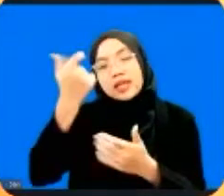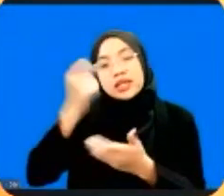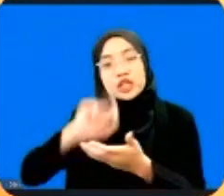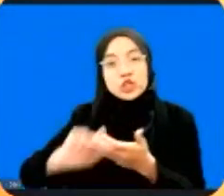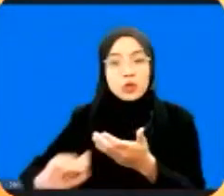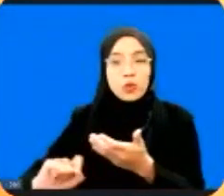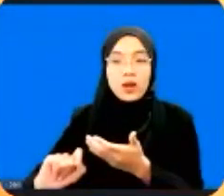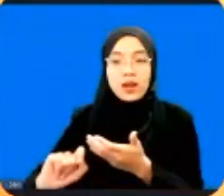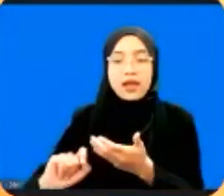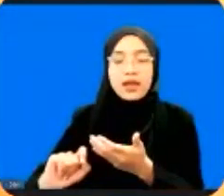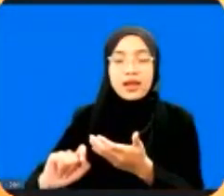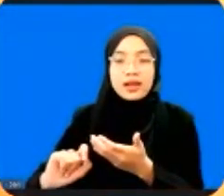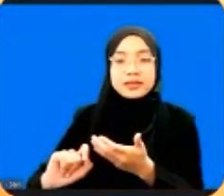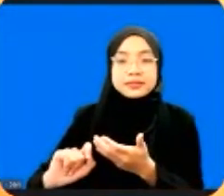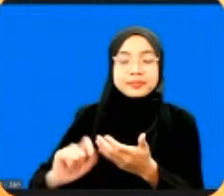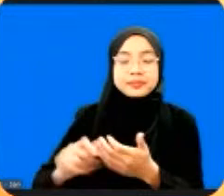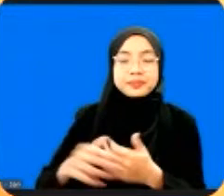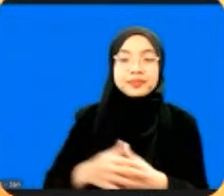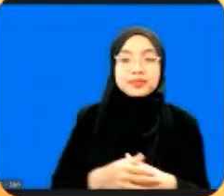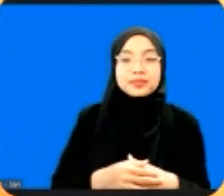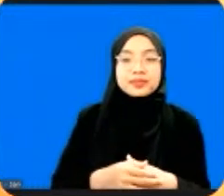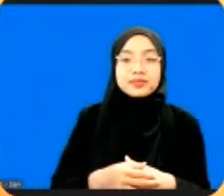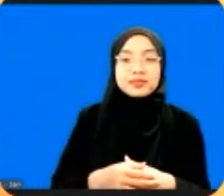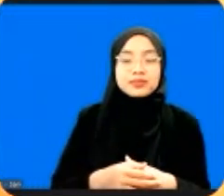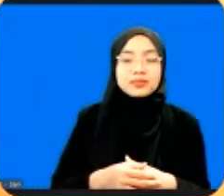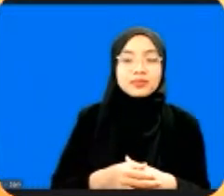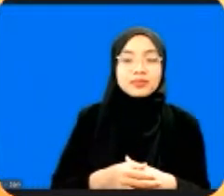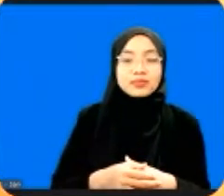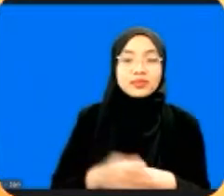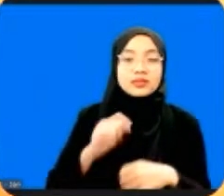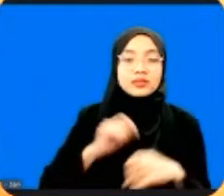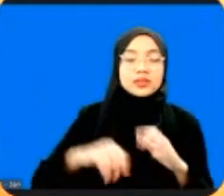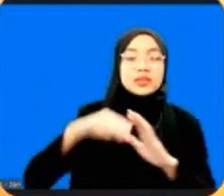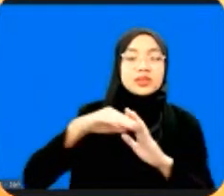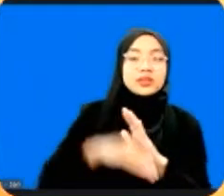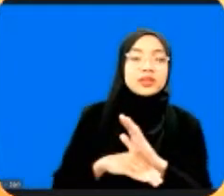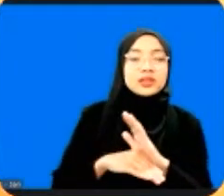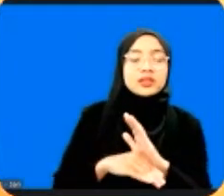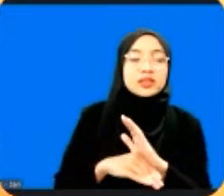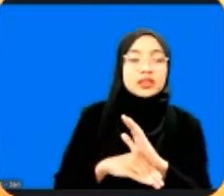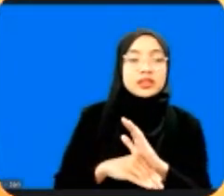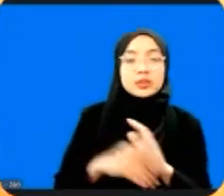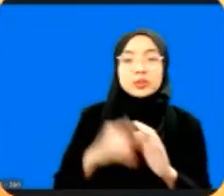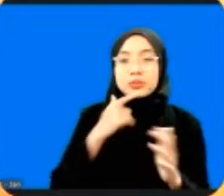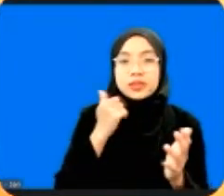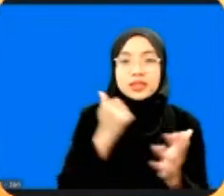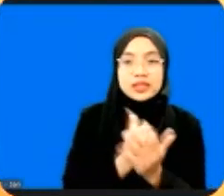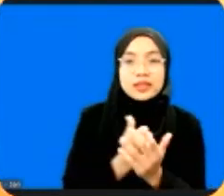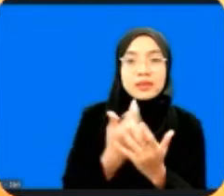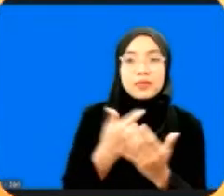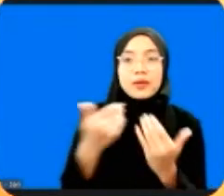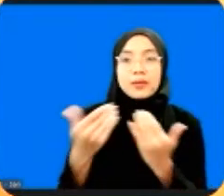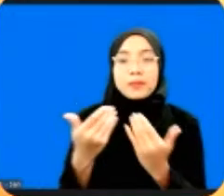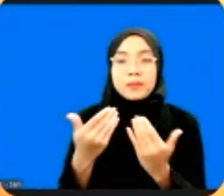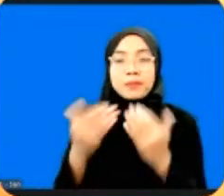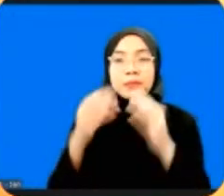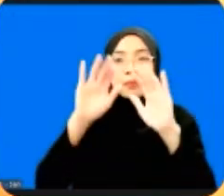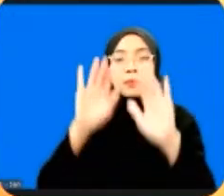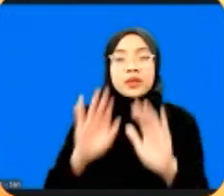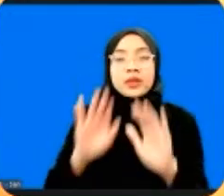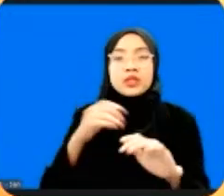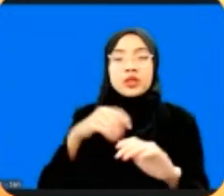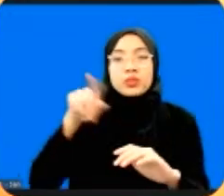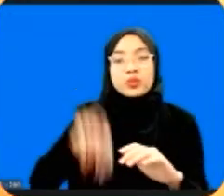most effective for platforms, so that platforms can build systems that can really tackle the issues based on